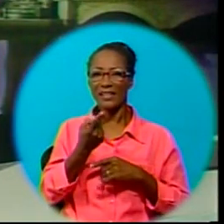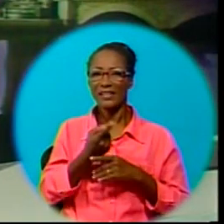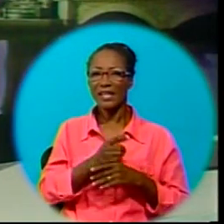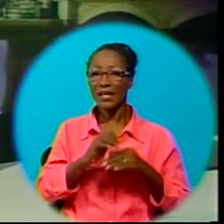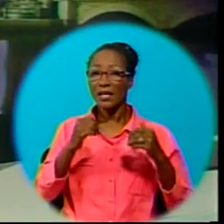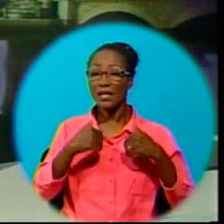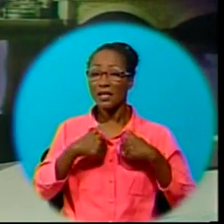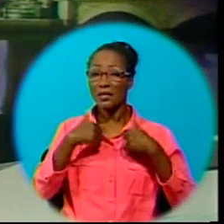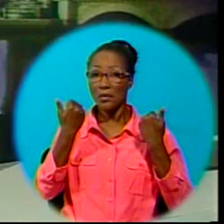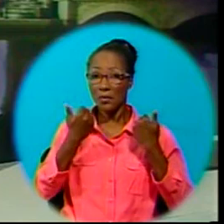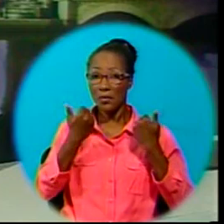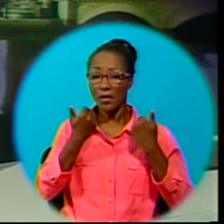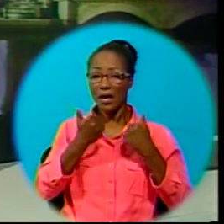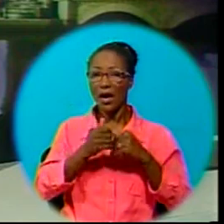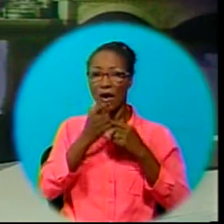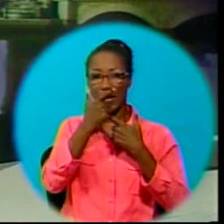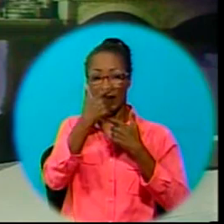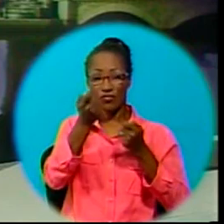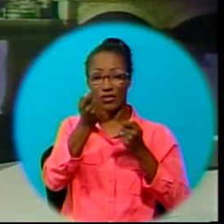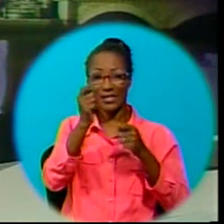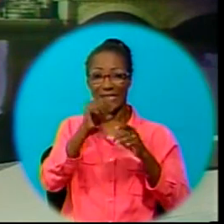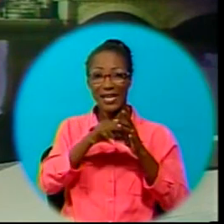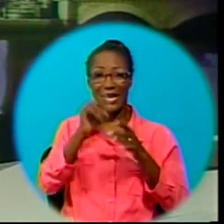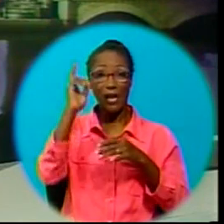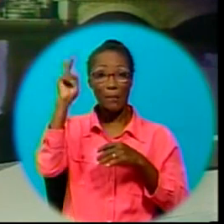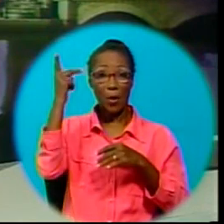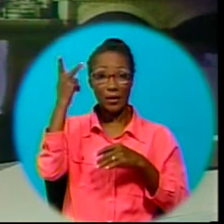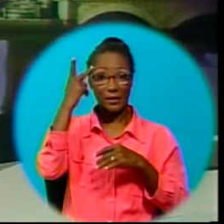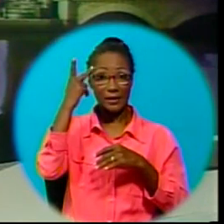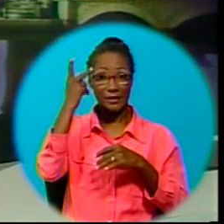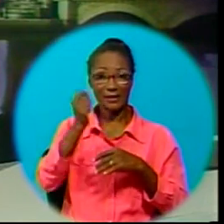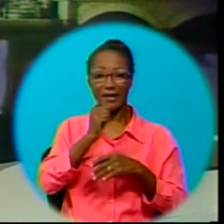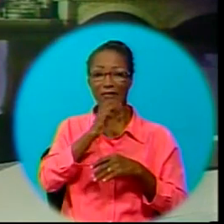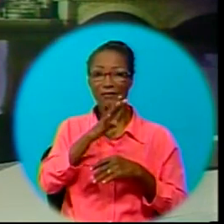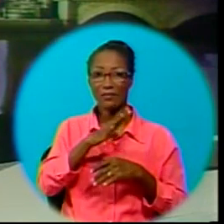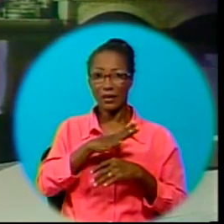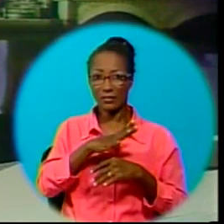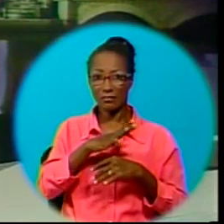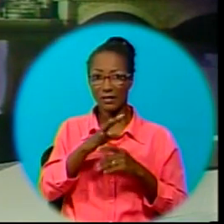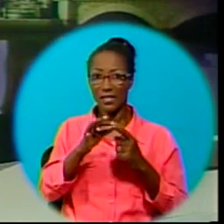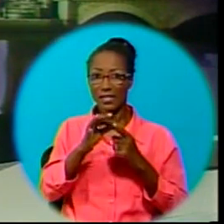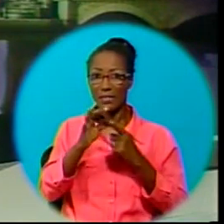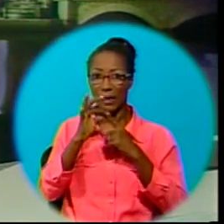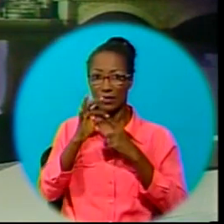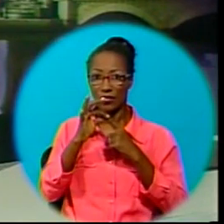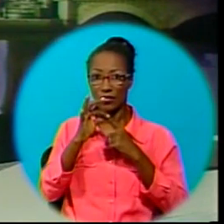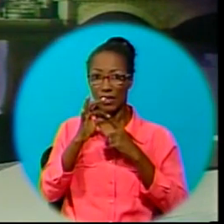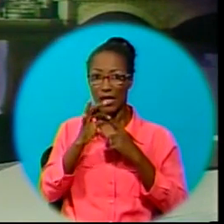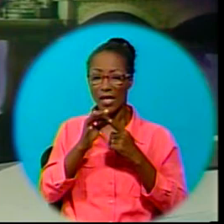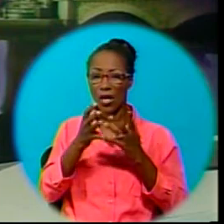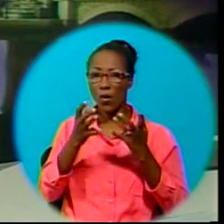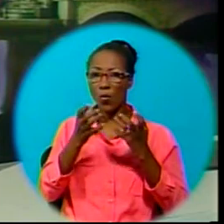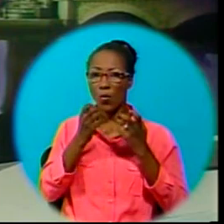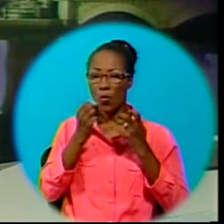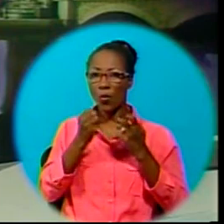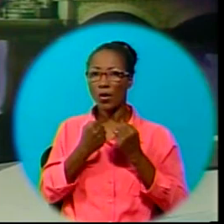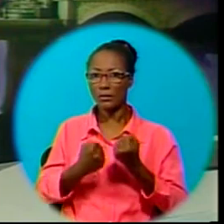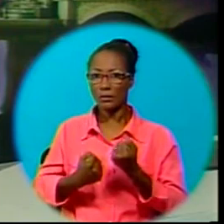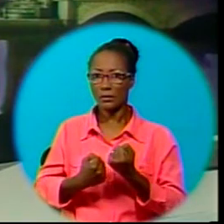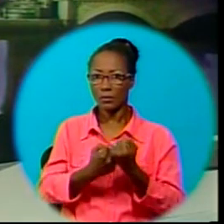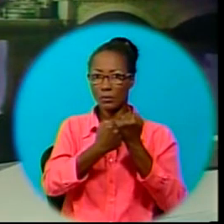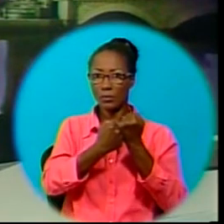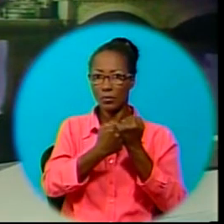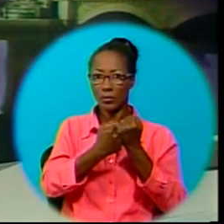among youth expressing an interest in politics. He says that females in particular are among those who are the driving force in the